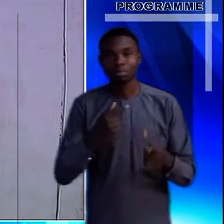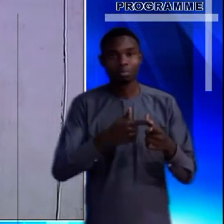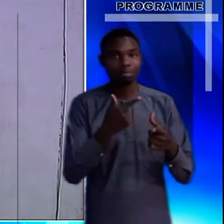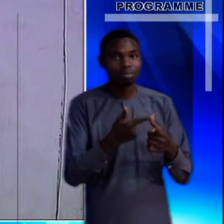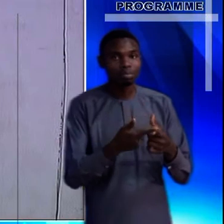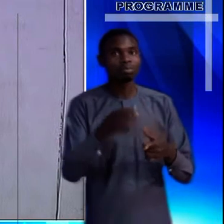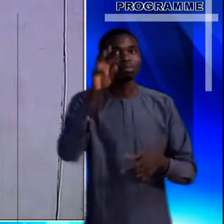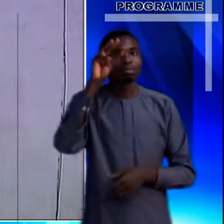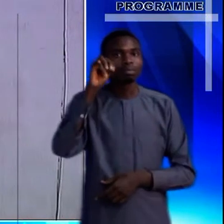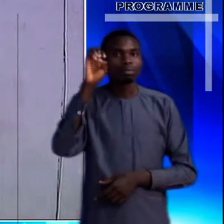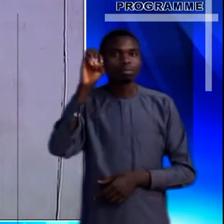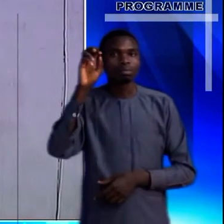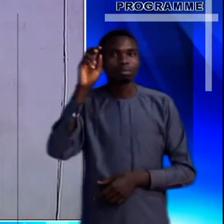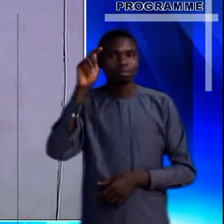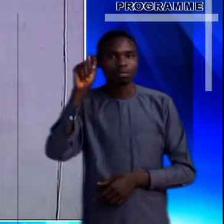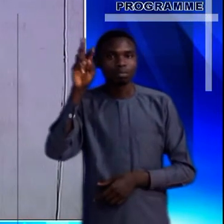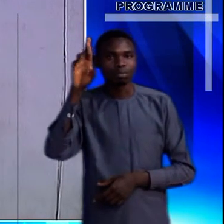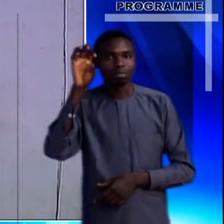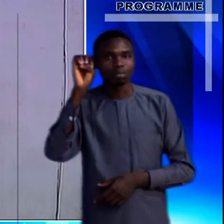meters.